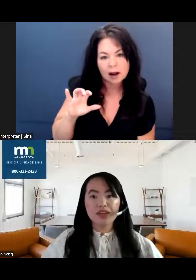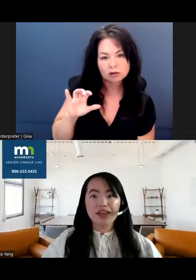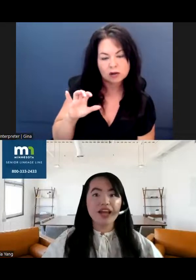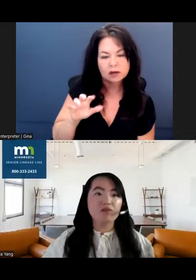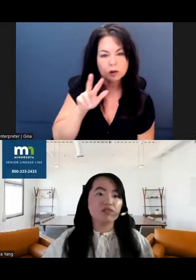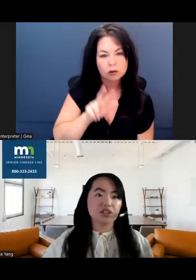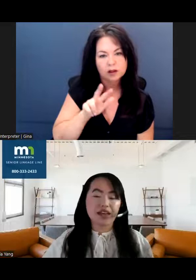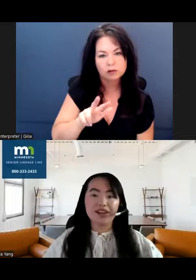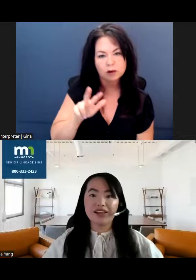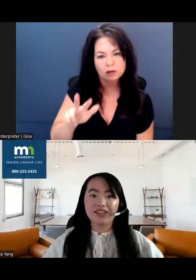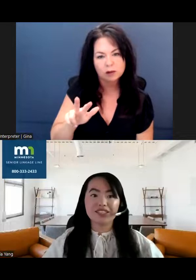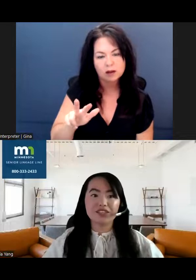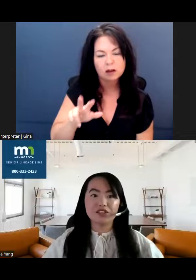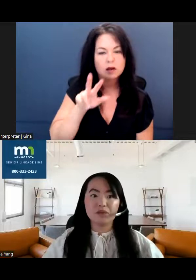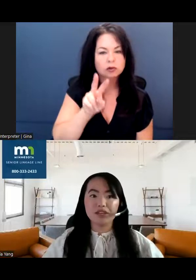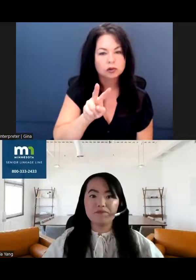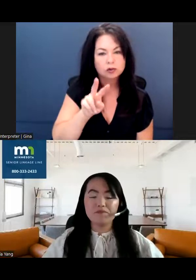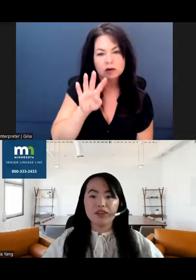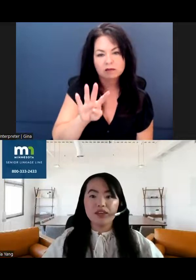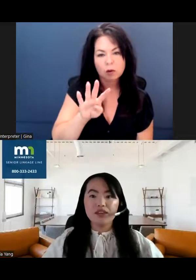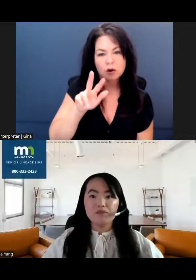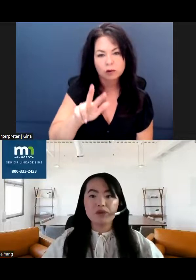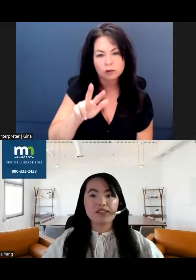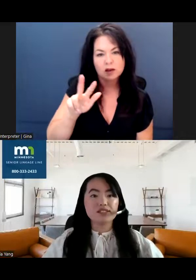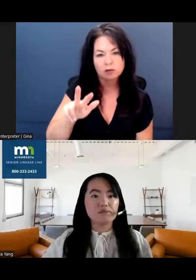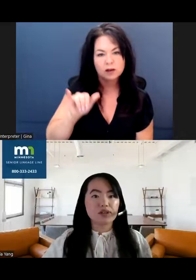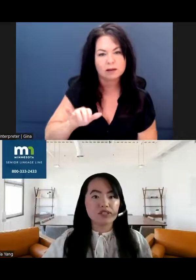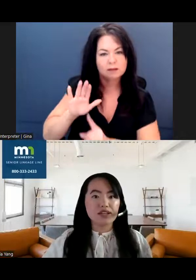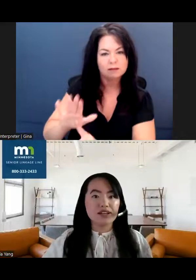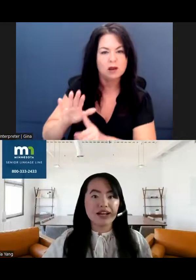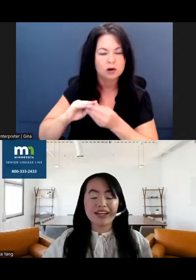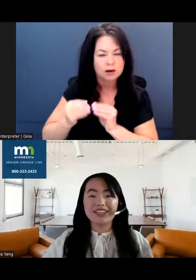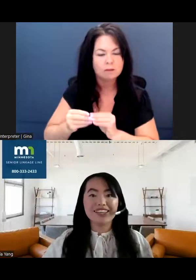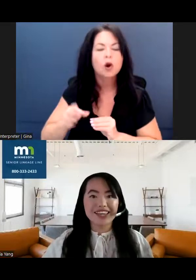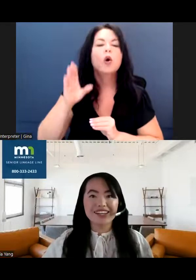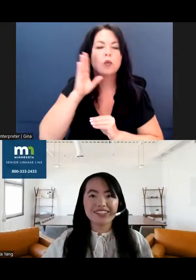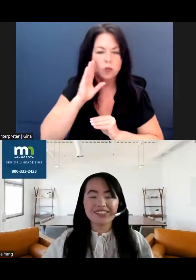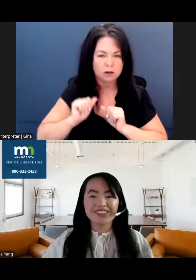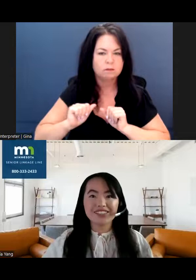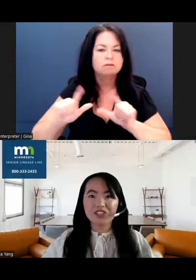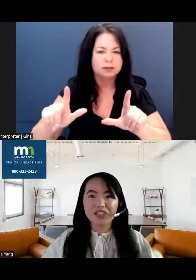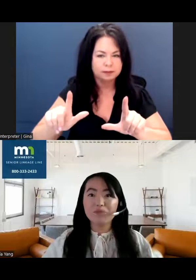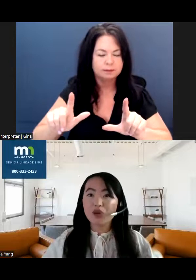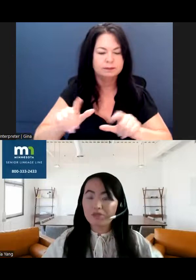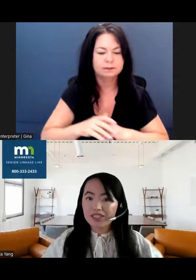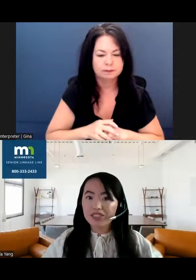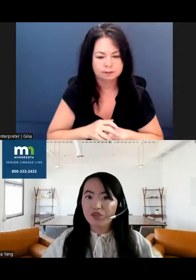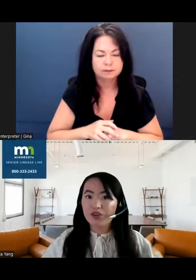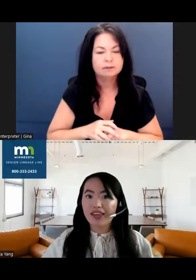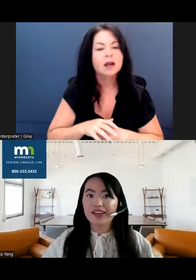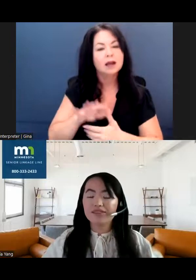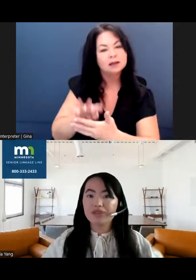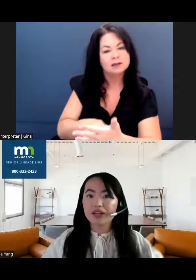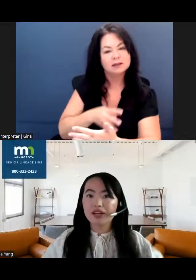800-333-2433. And I will share that on the next slide to come again. You can meet with us in person. Again, scheduling appointments